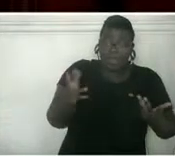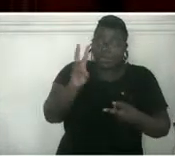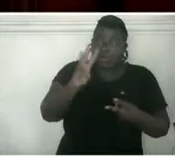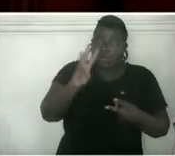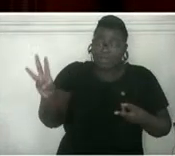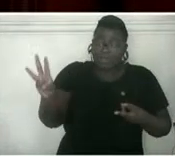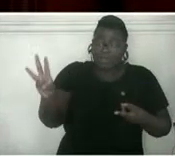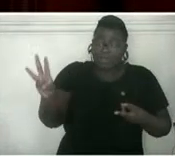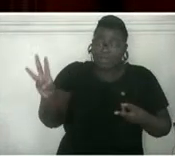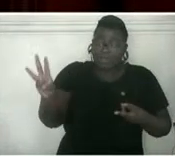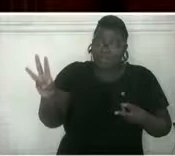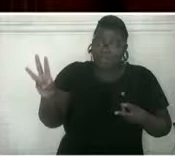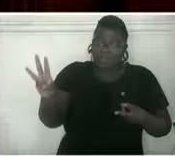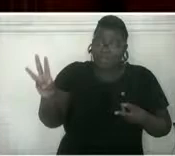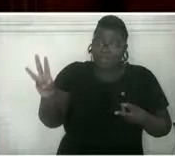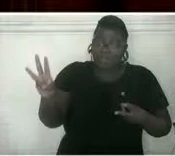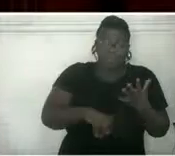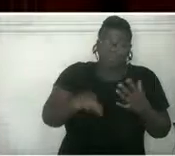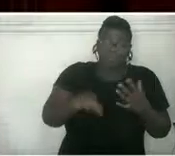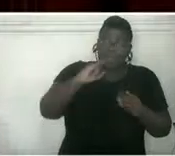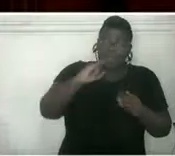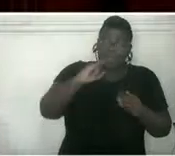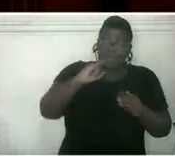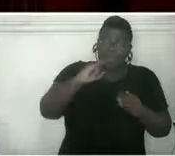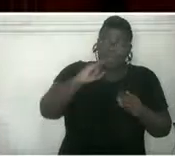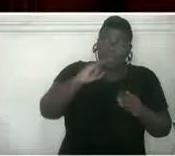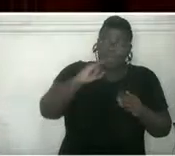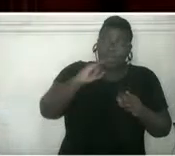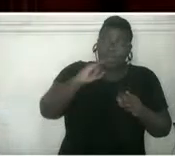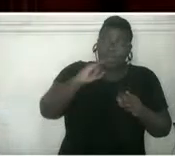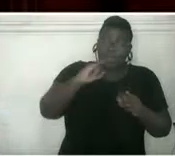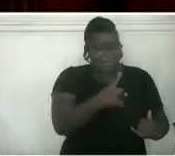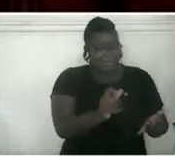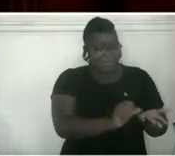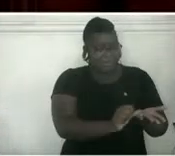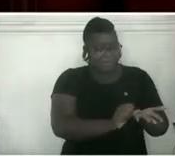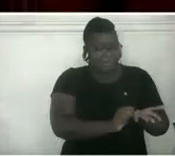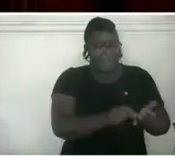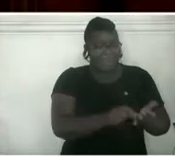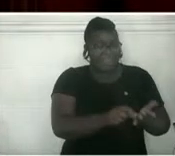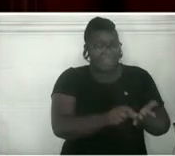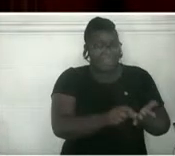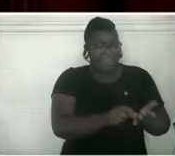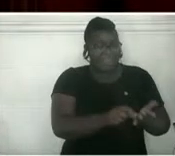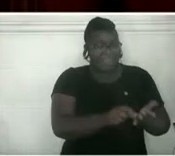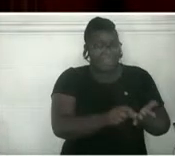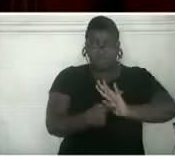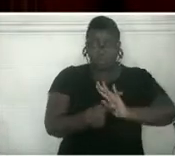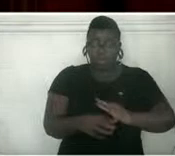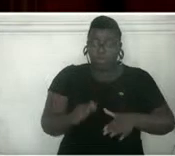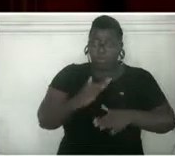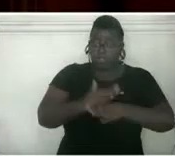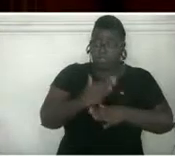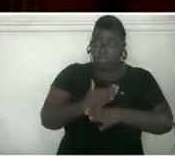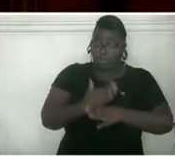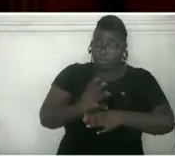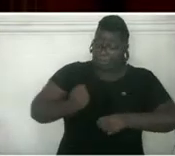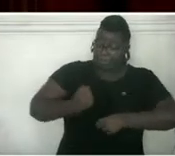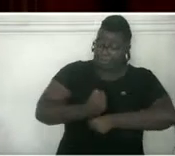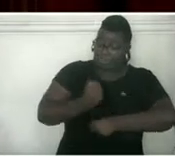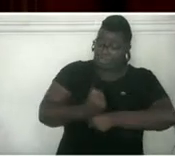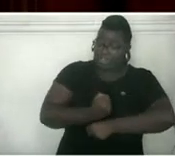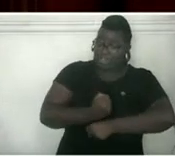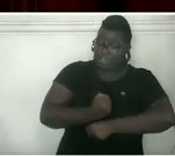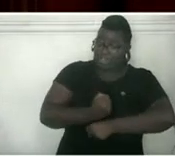Gauteng. These figures, however, indicate that the number of jobs created